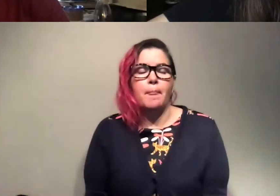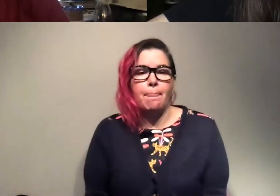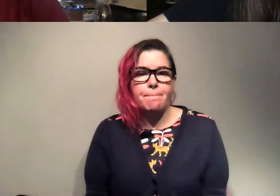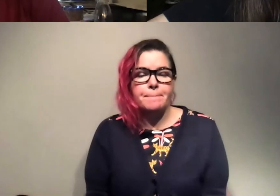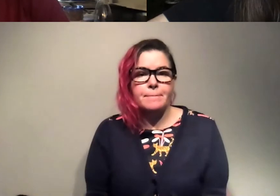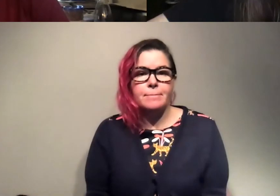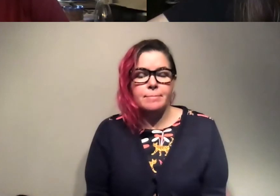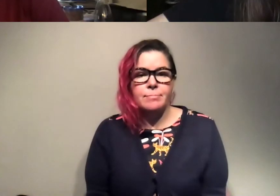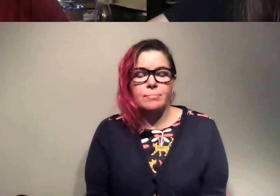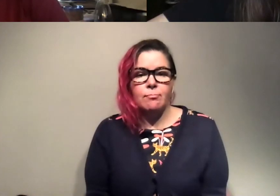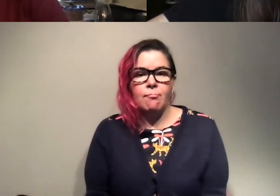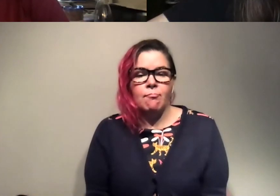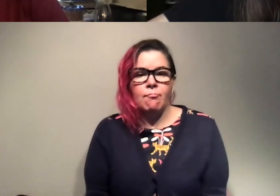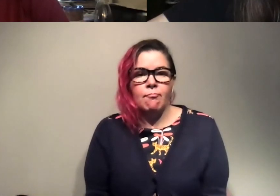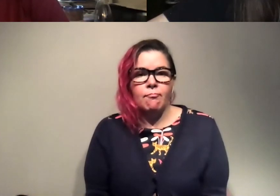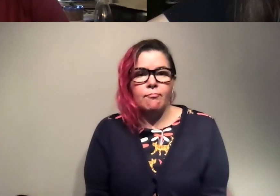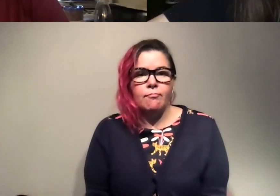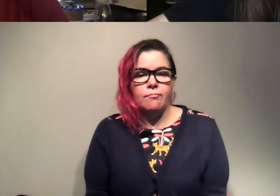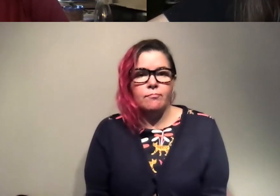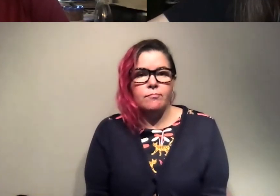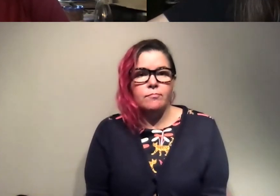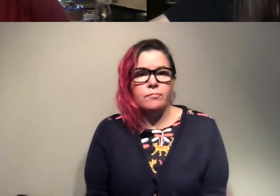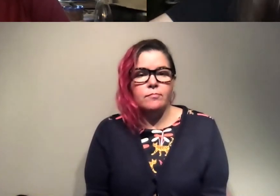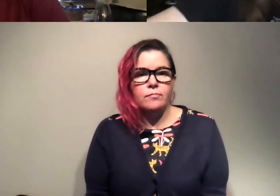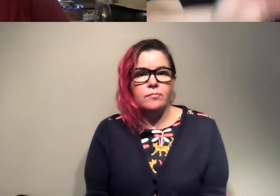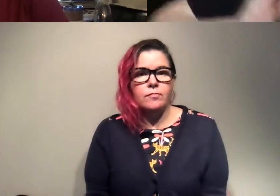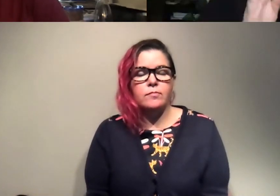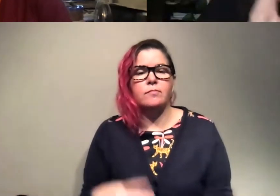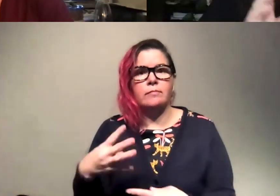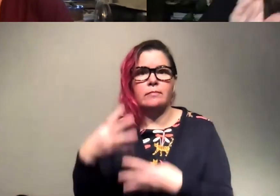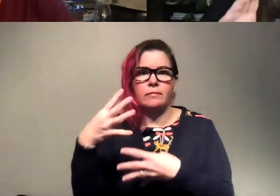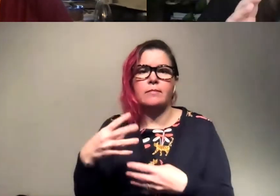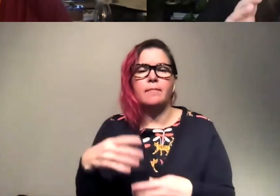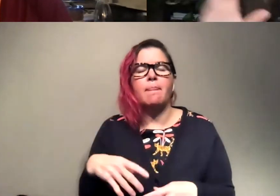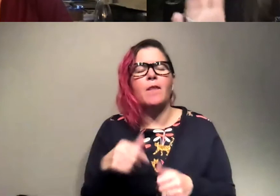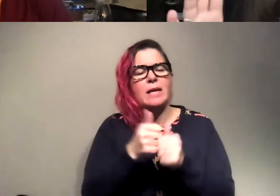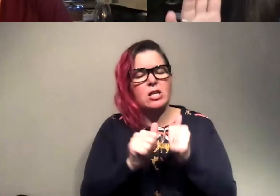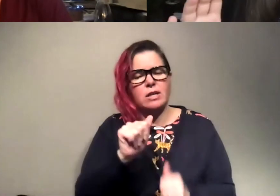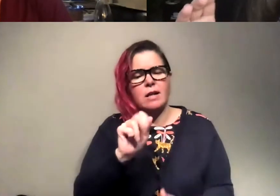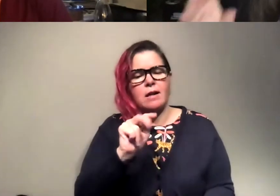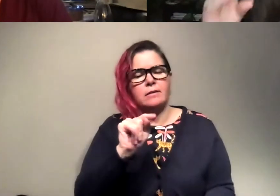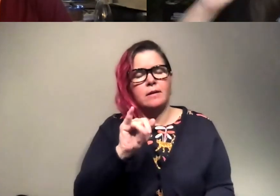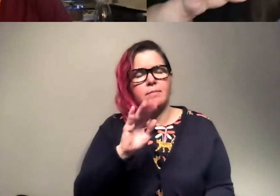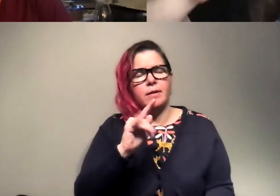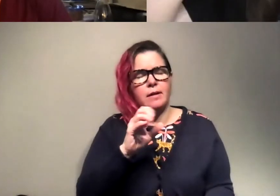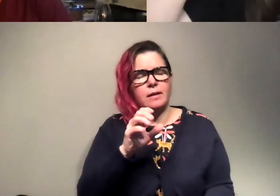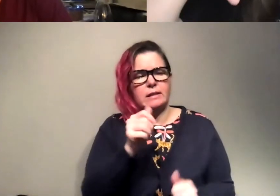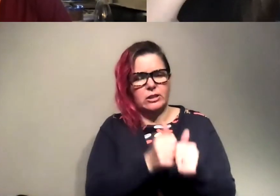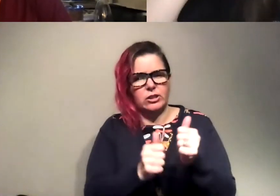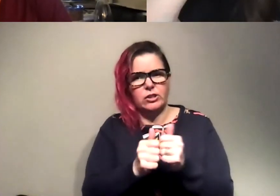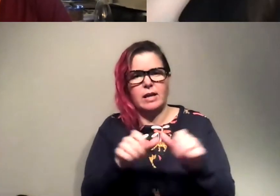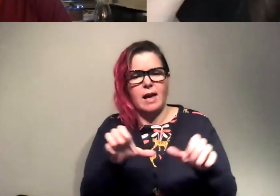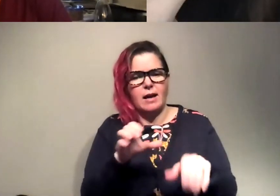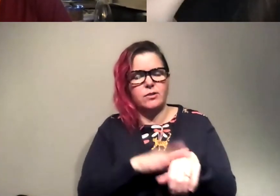Cool. Let's see. So a lot of questions here. So does each antibiotic that we develop, does it act on bacteria